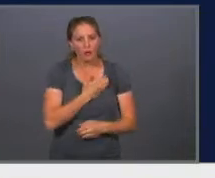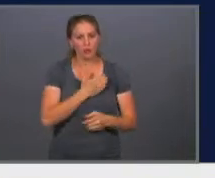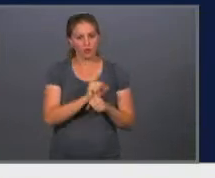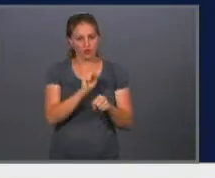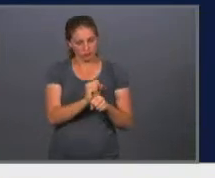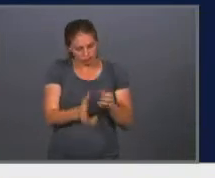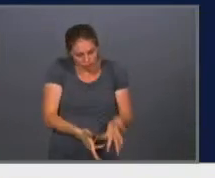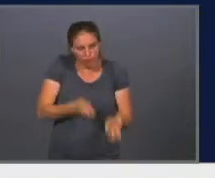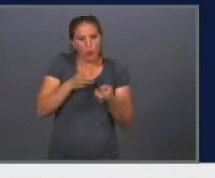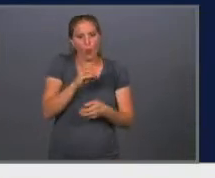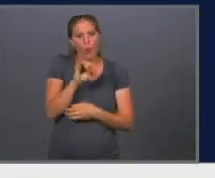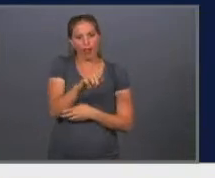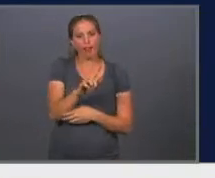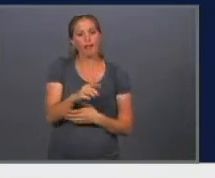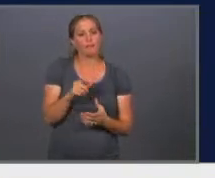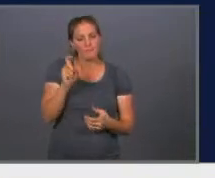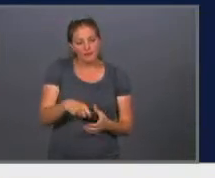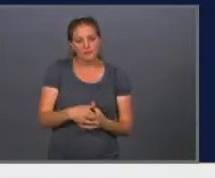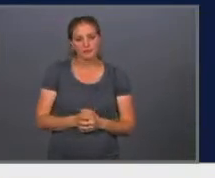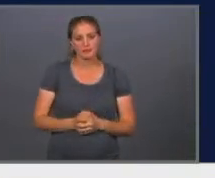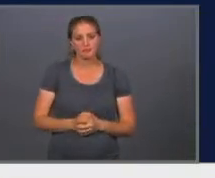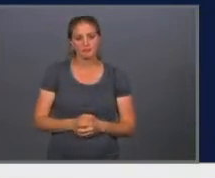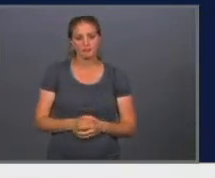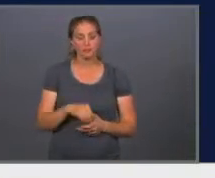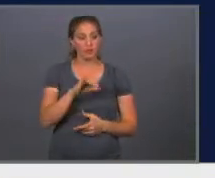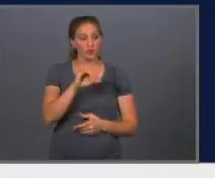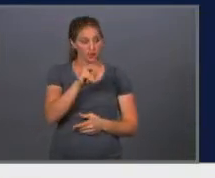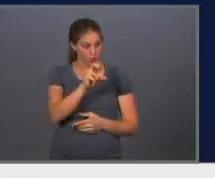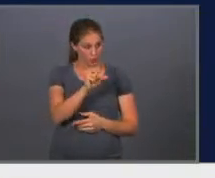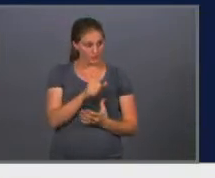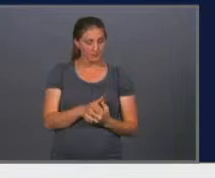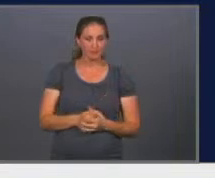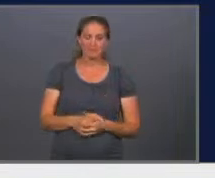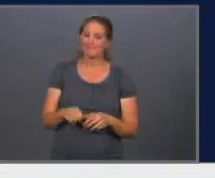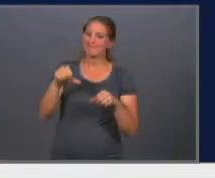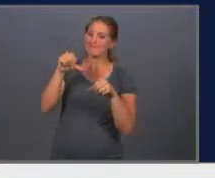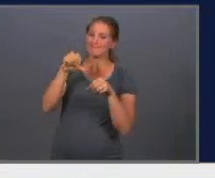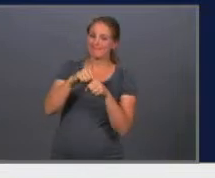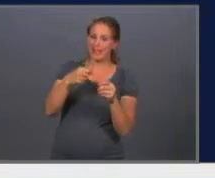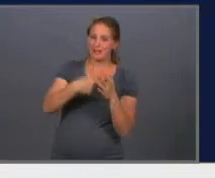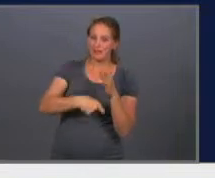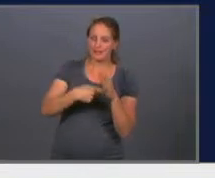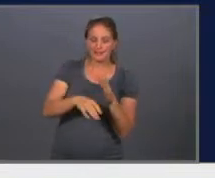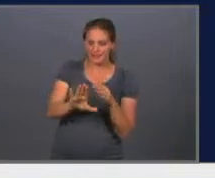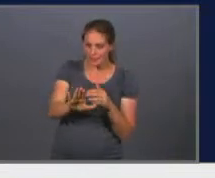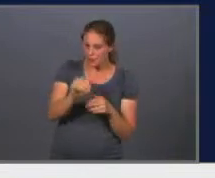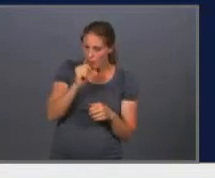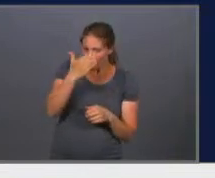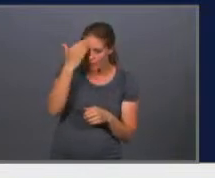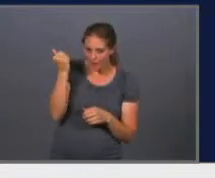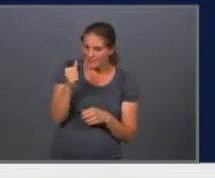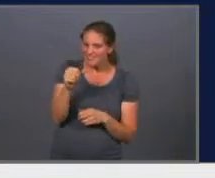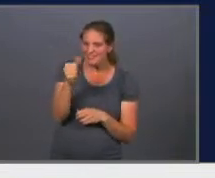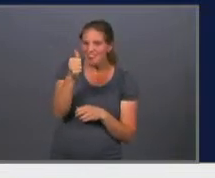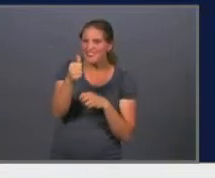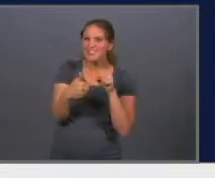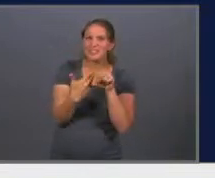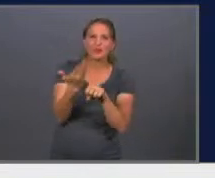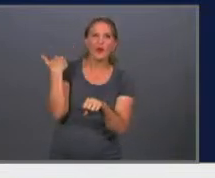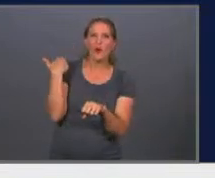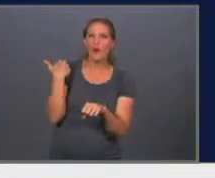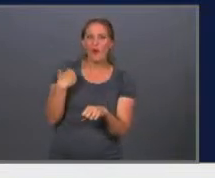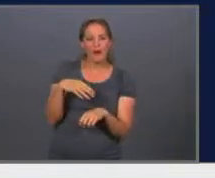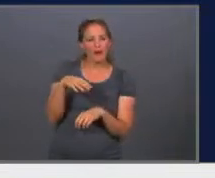Jones. Yes, well, regarding gas prices, we can't forget that a little over a decade ago, a barrel of oil